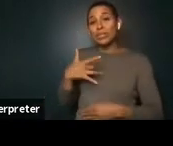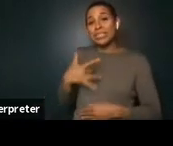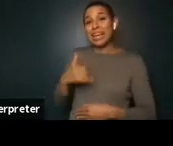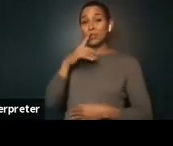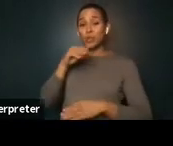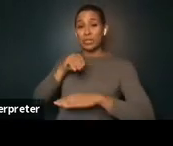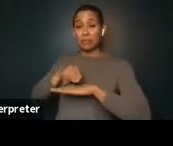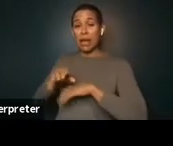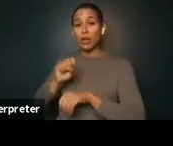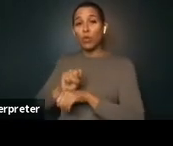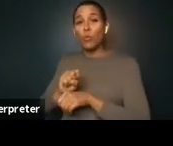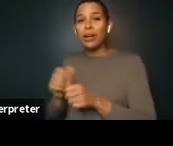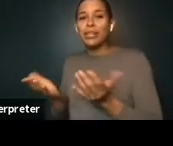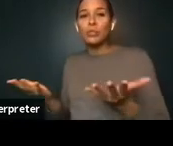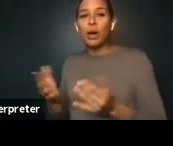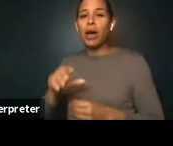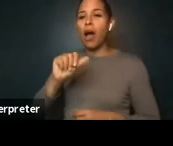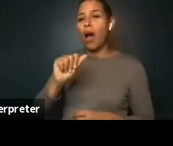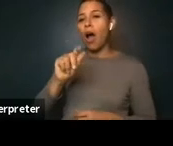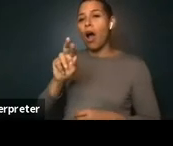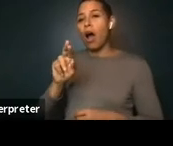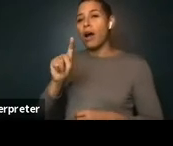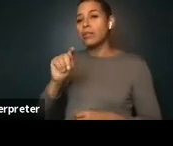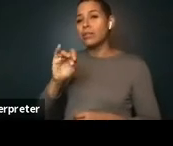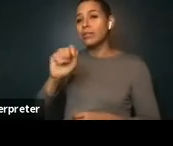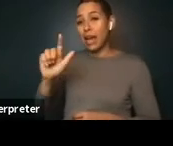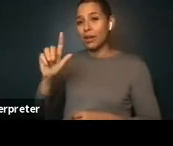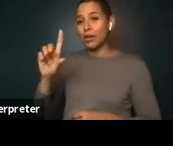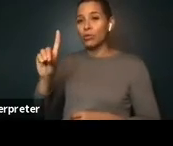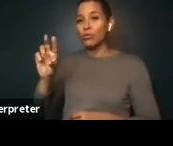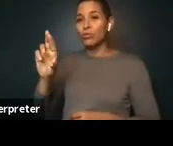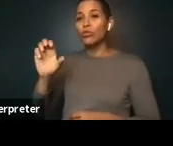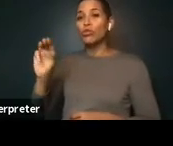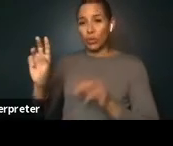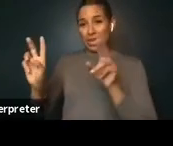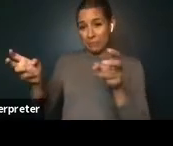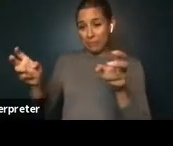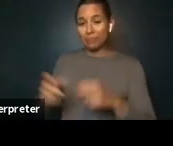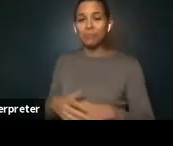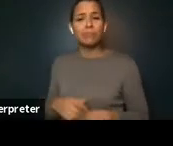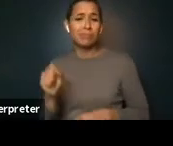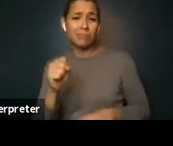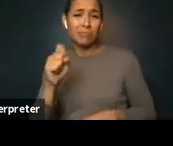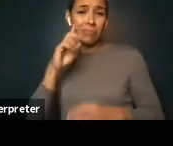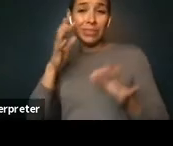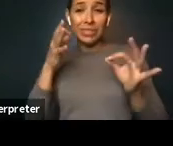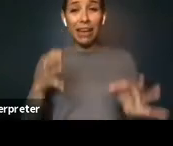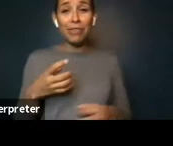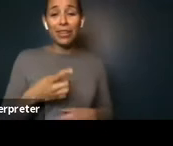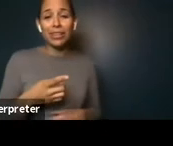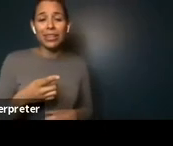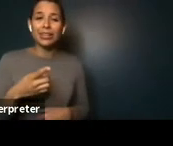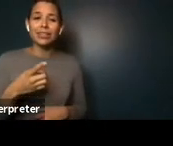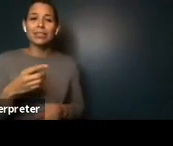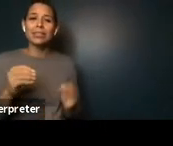Yeah, definitely. I mean, um, so this is a larger series of prints that I did,